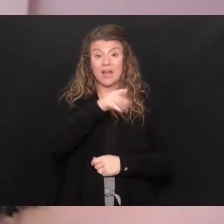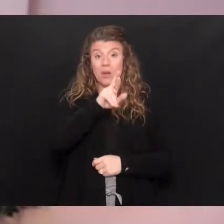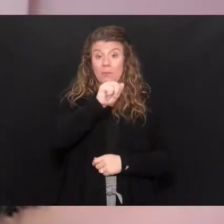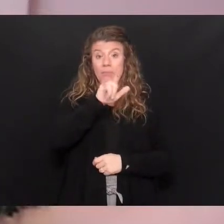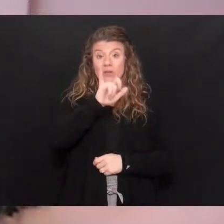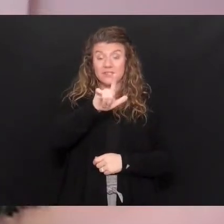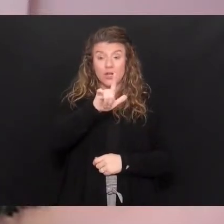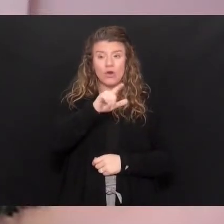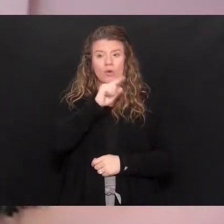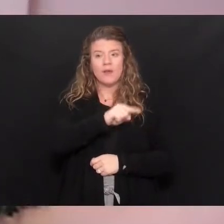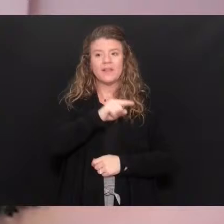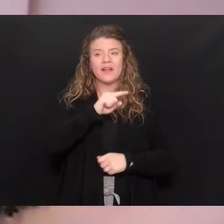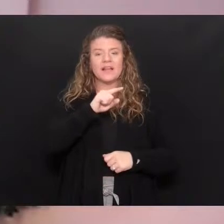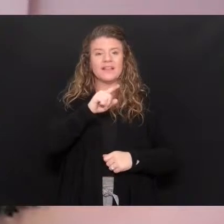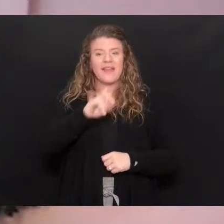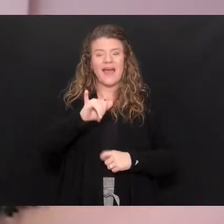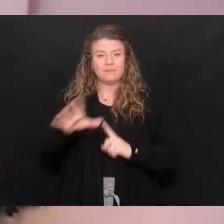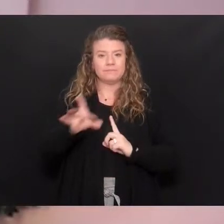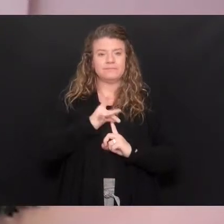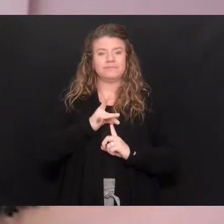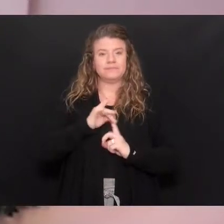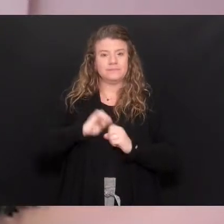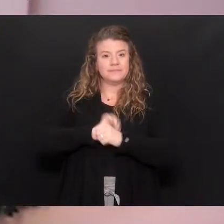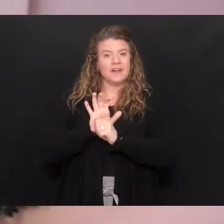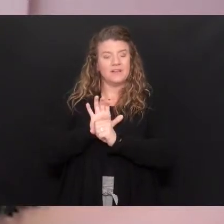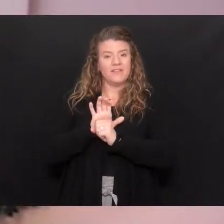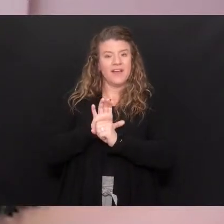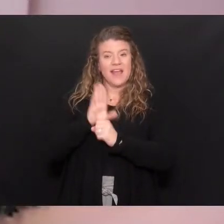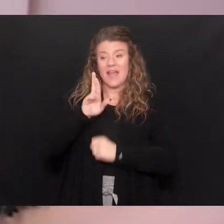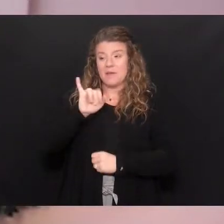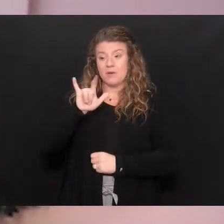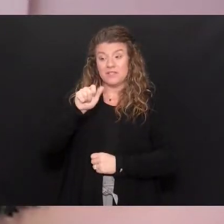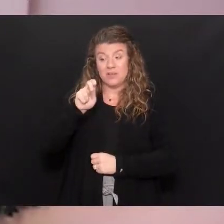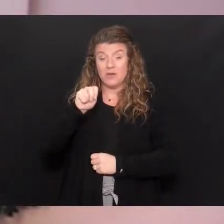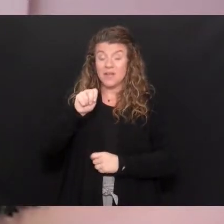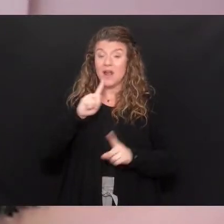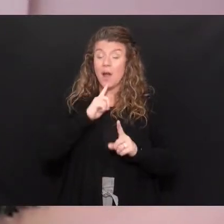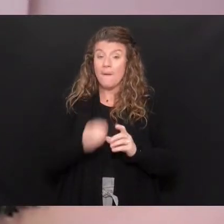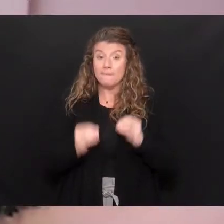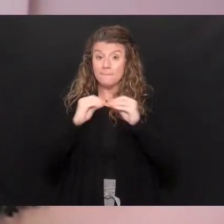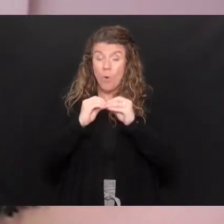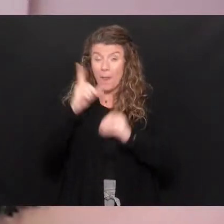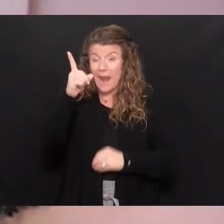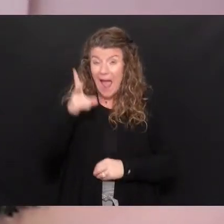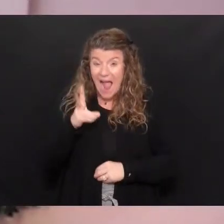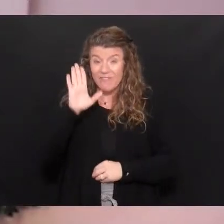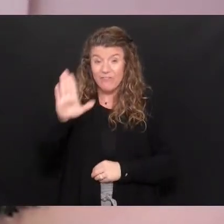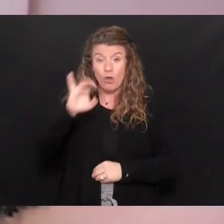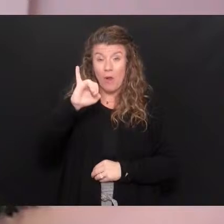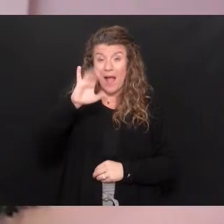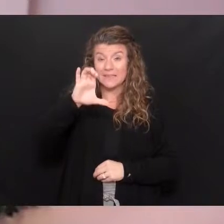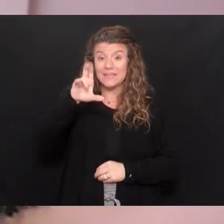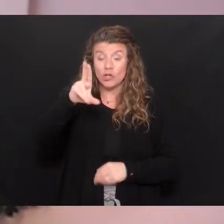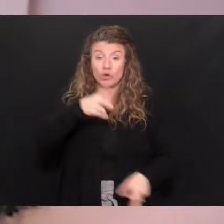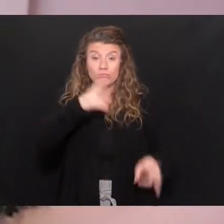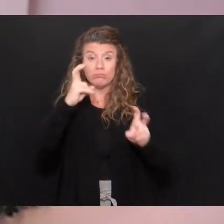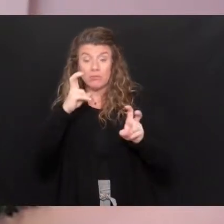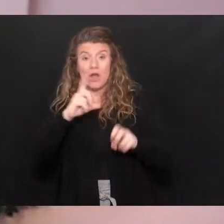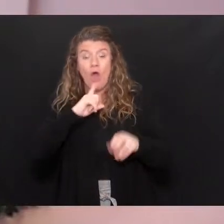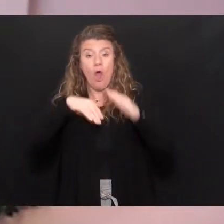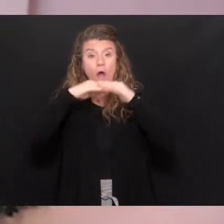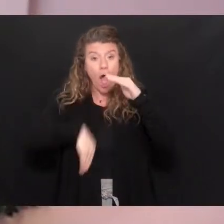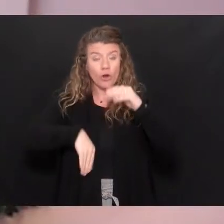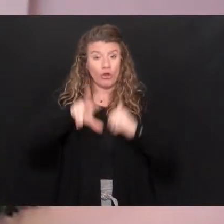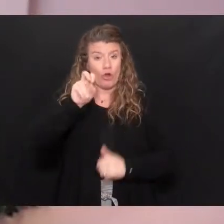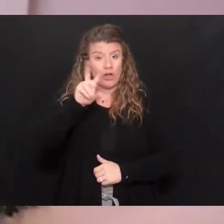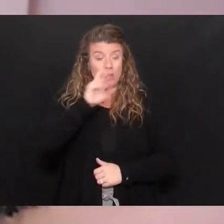the Brazilian P1 variant, over half of the intensive care unit patients now are under the age